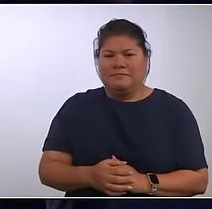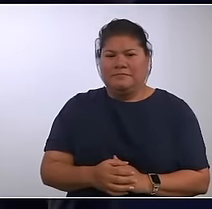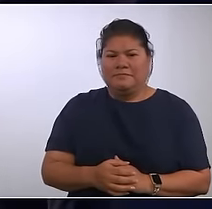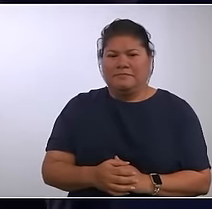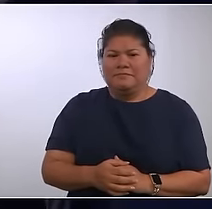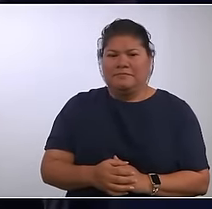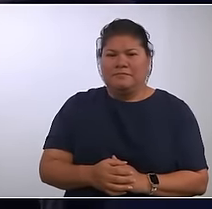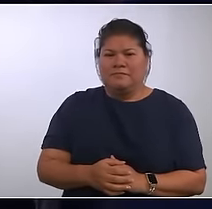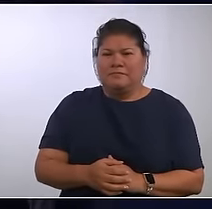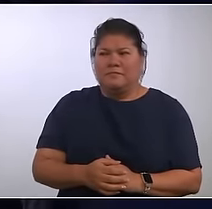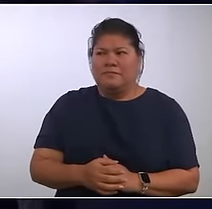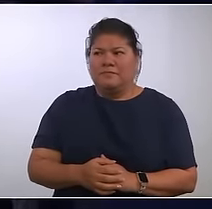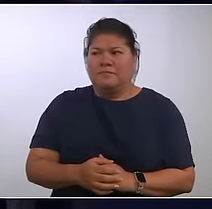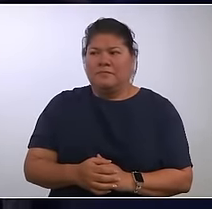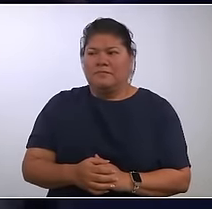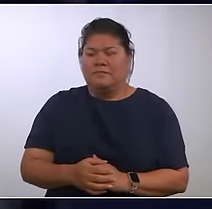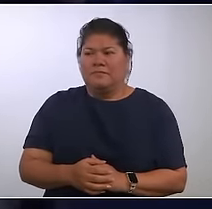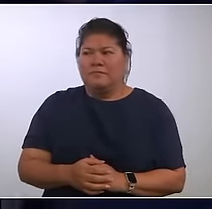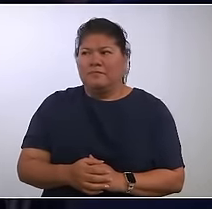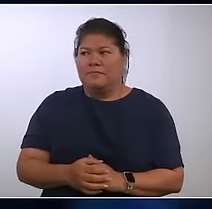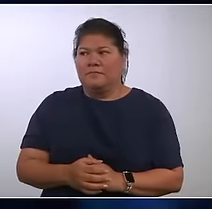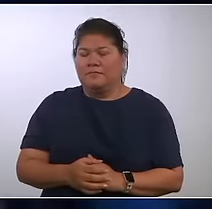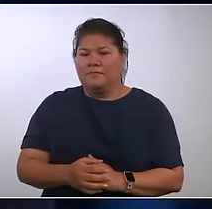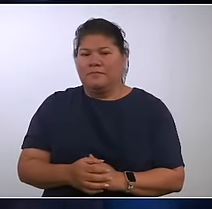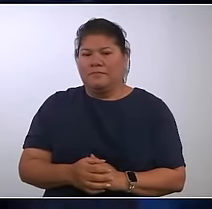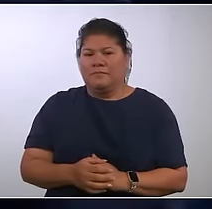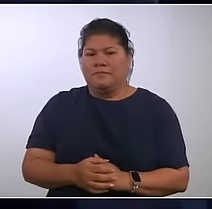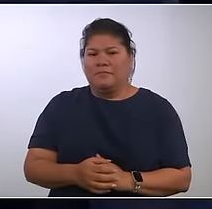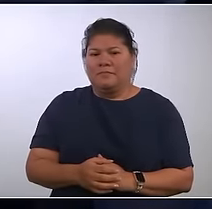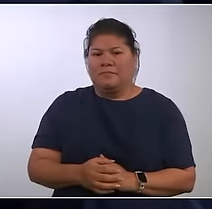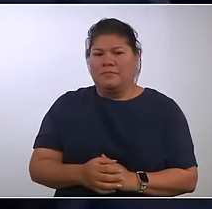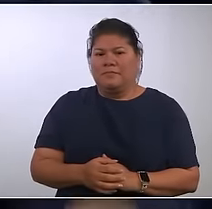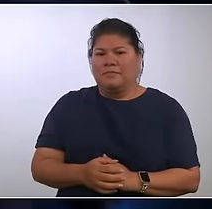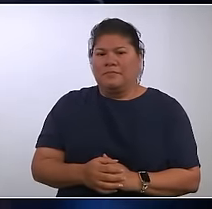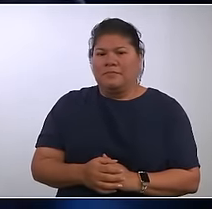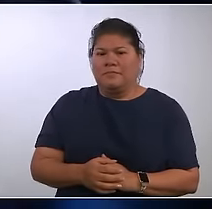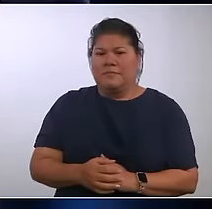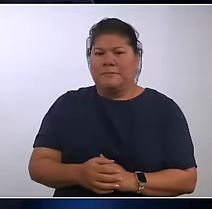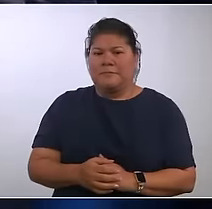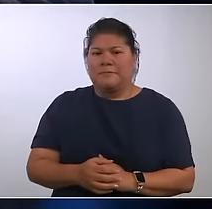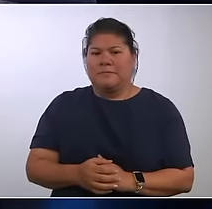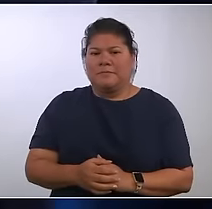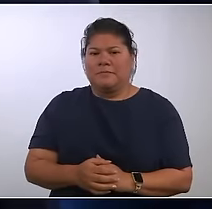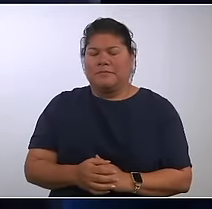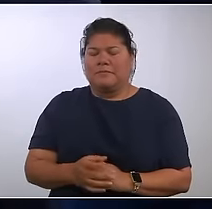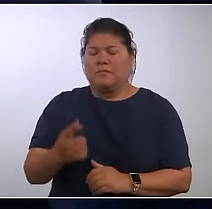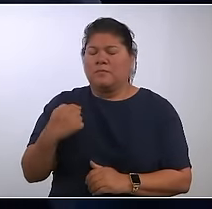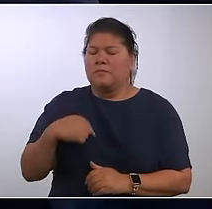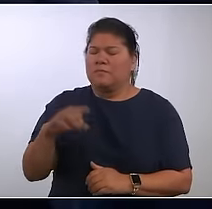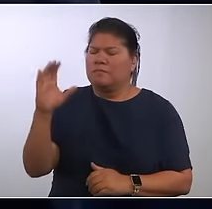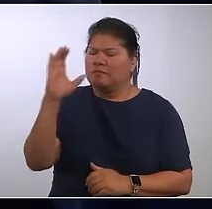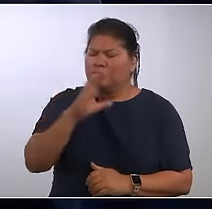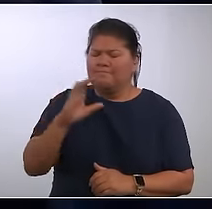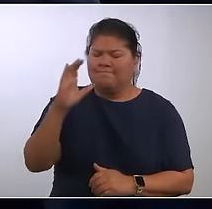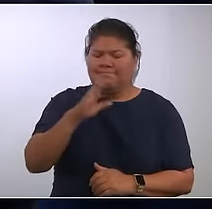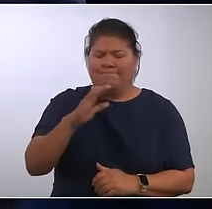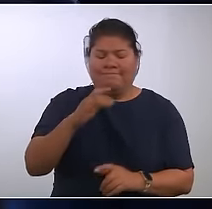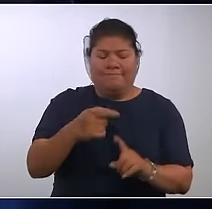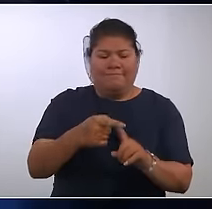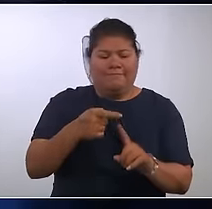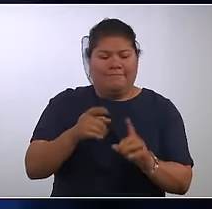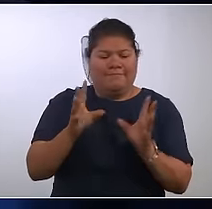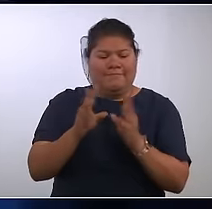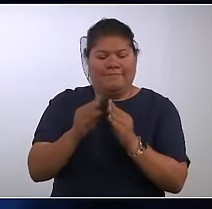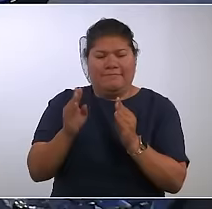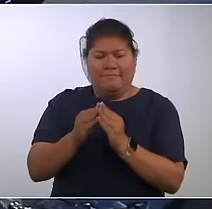Está Estamos buscando que de esta convención,